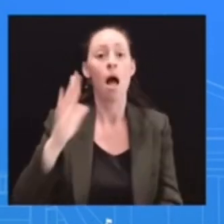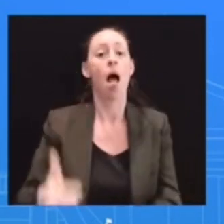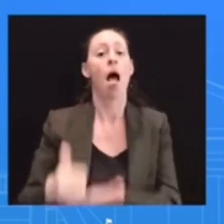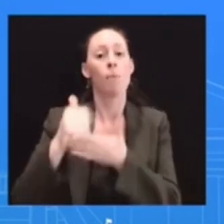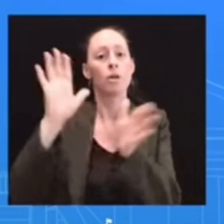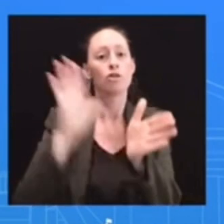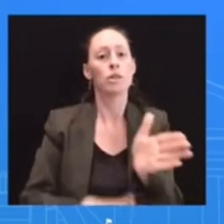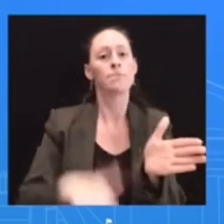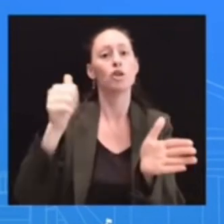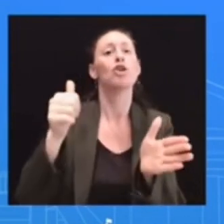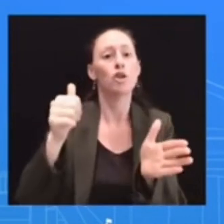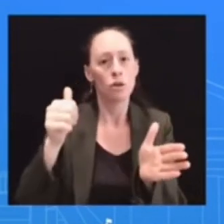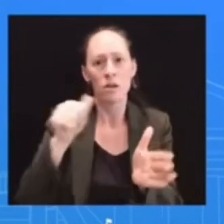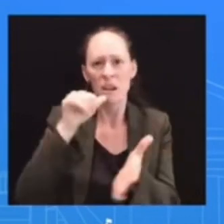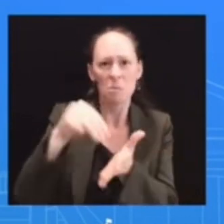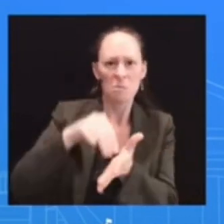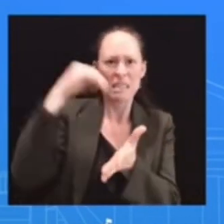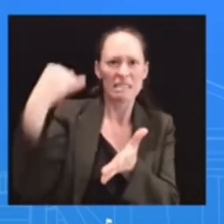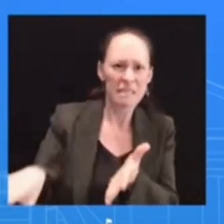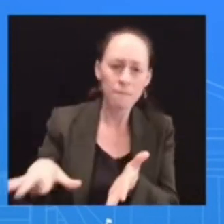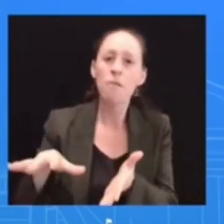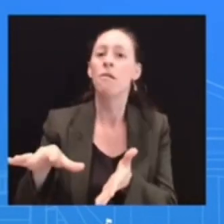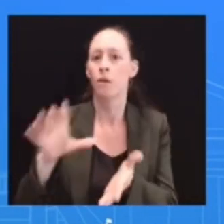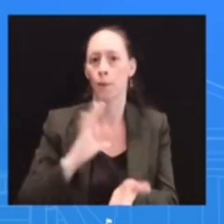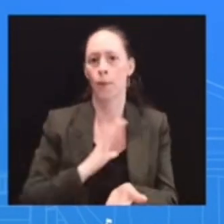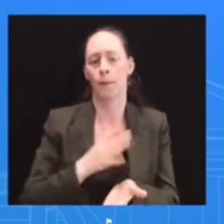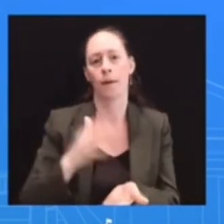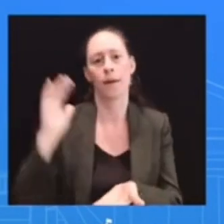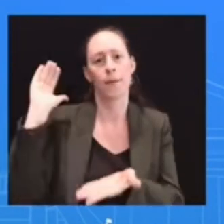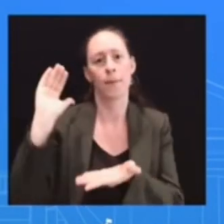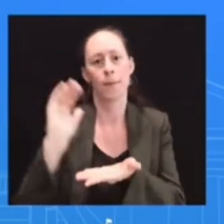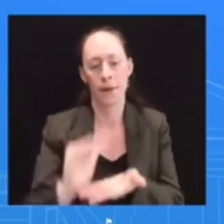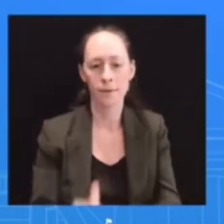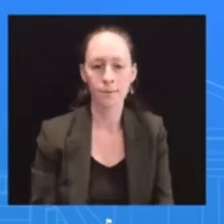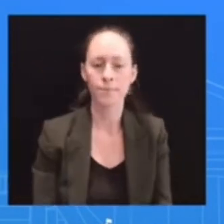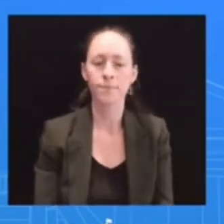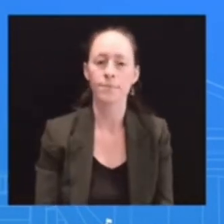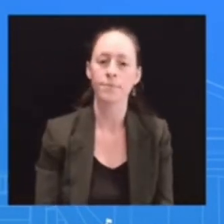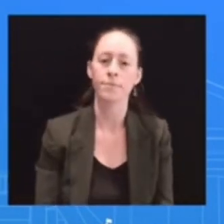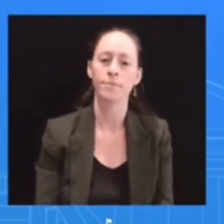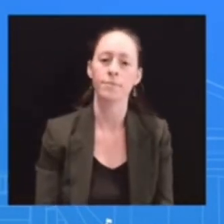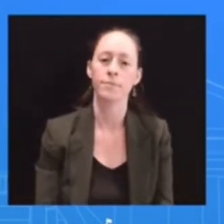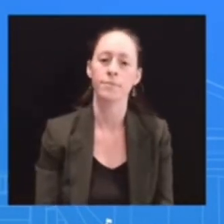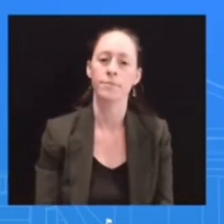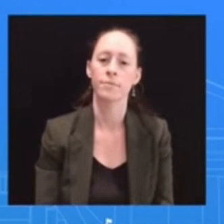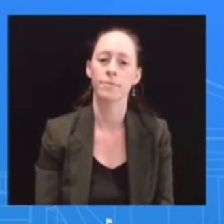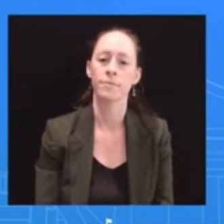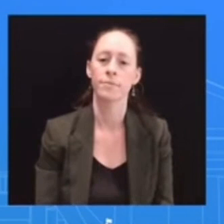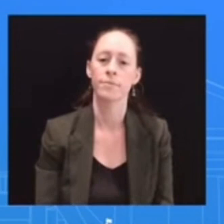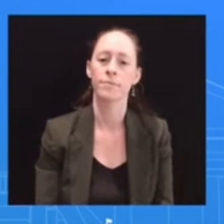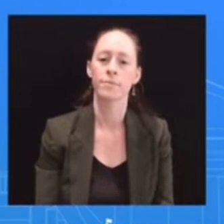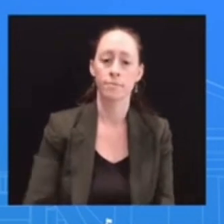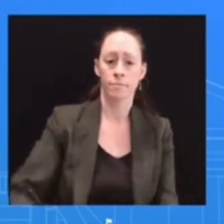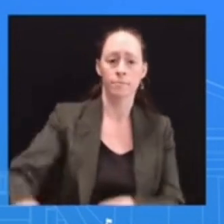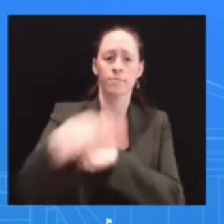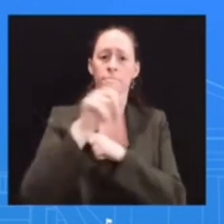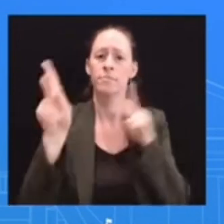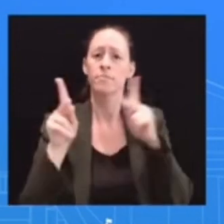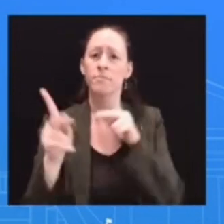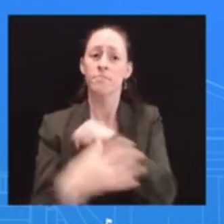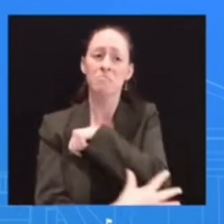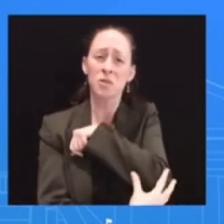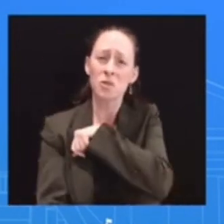has contributed to reducing hardship in the world's poorest countries, since bringing grain to world markets lowers food prices for